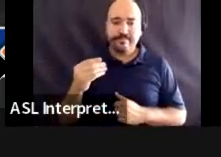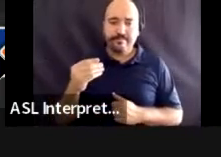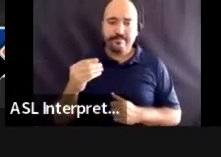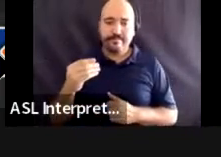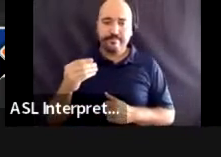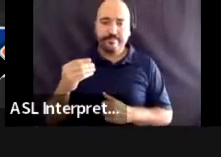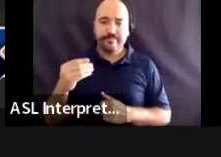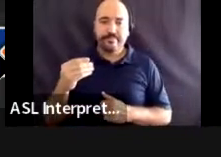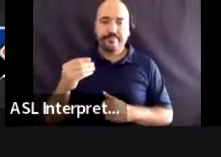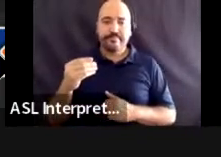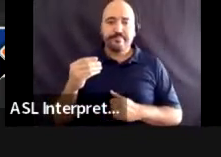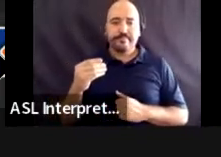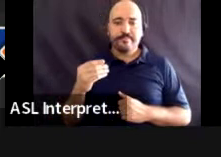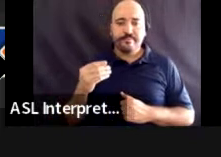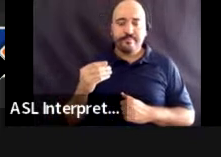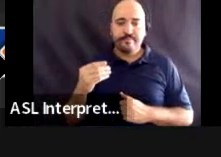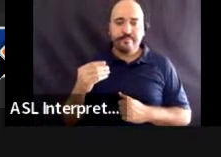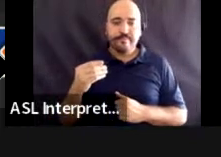there are